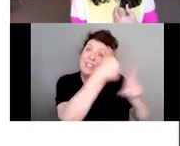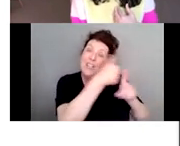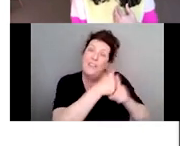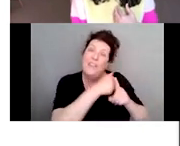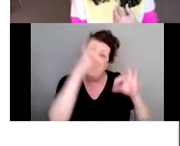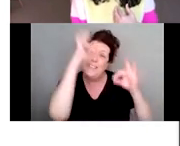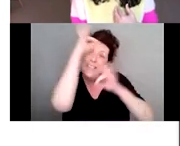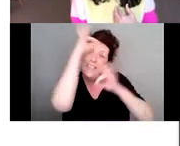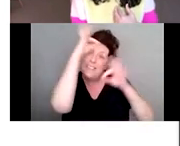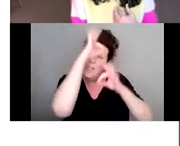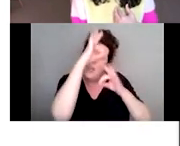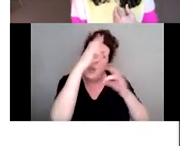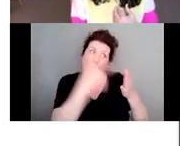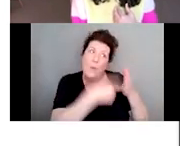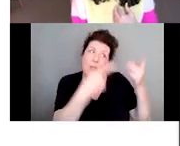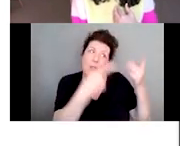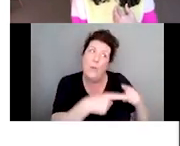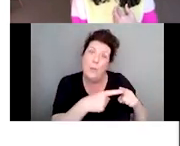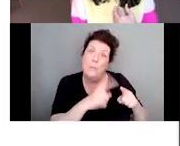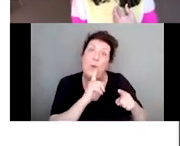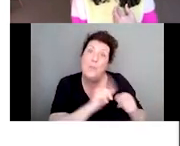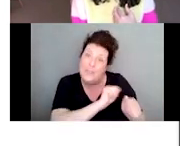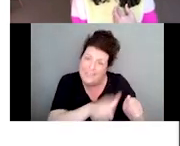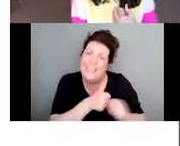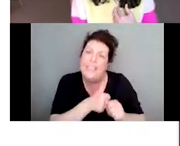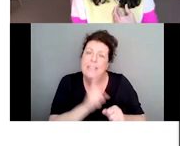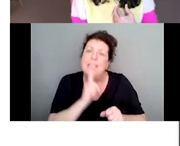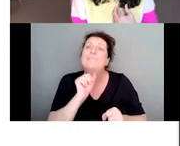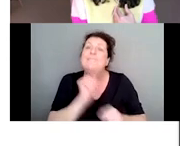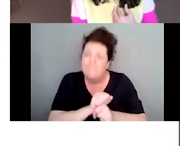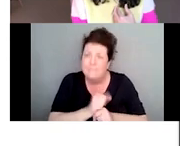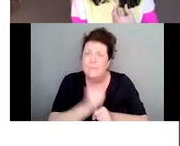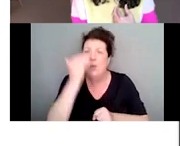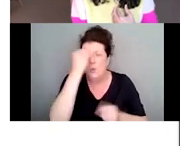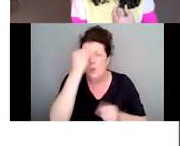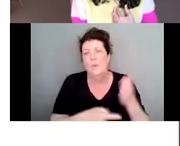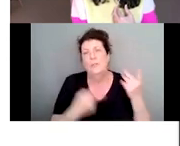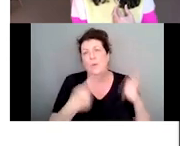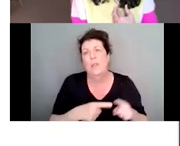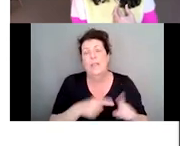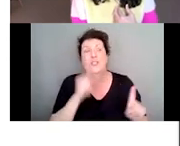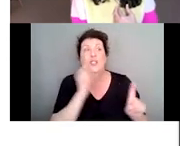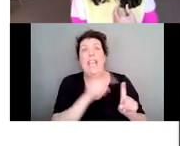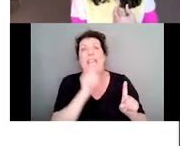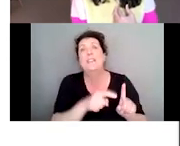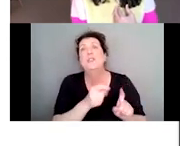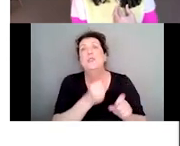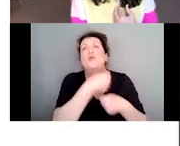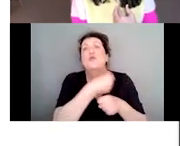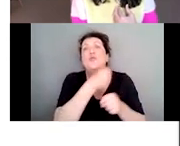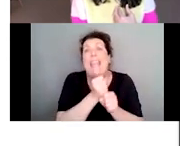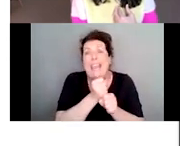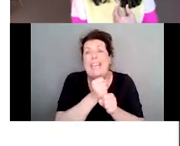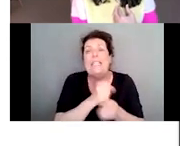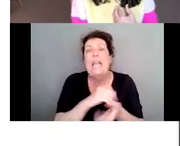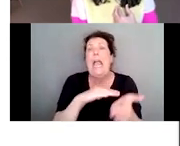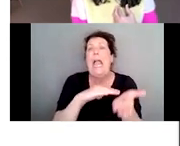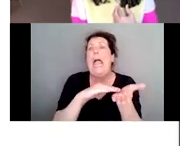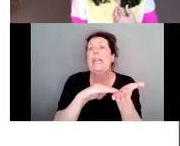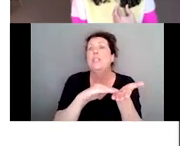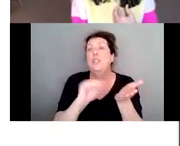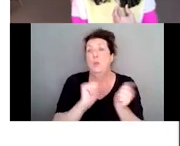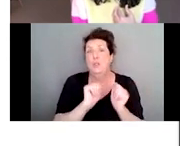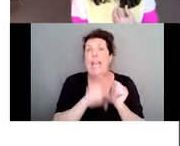but really does know what's going on. And she has to create an excuse. She has to create a fiction, um, that is sweet and